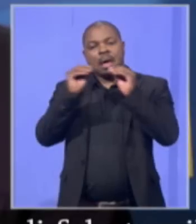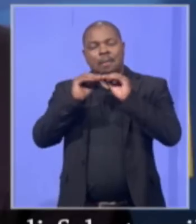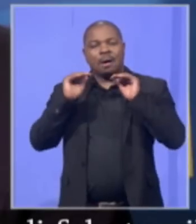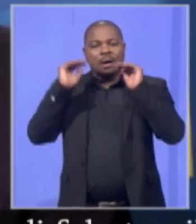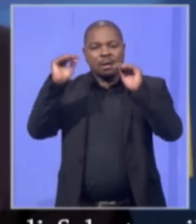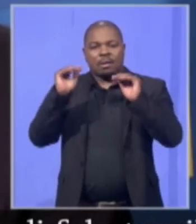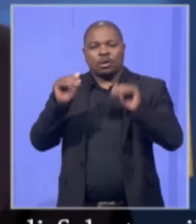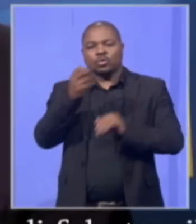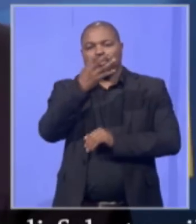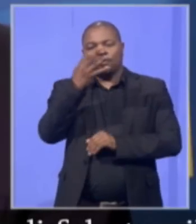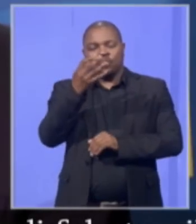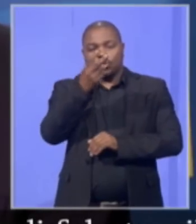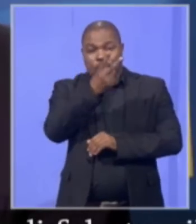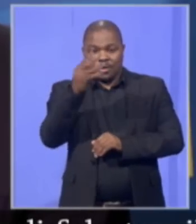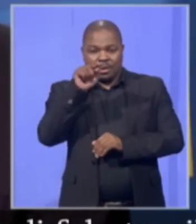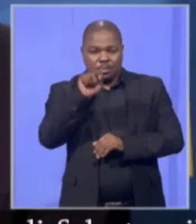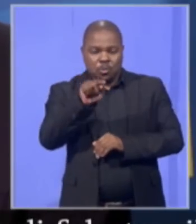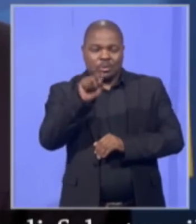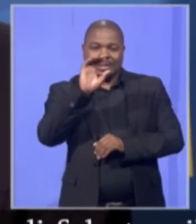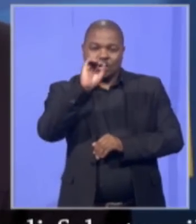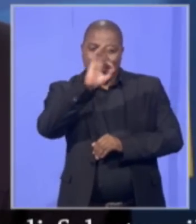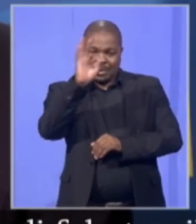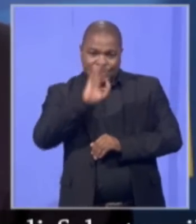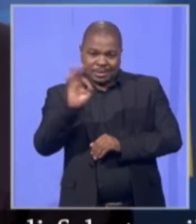for 25.0%,